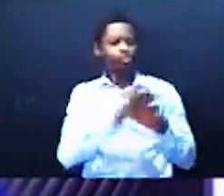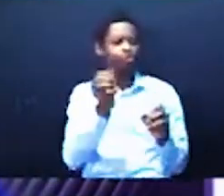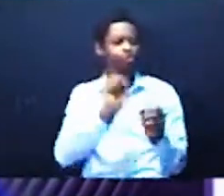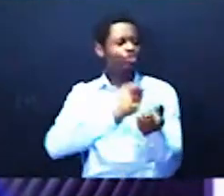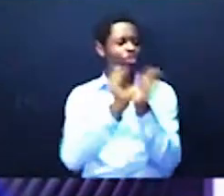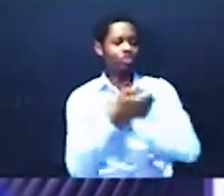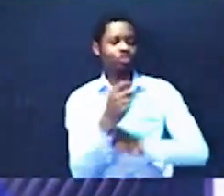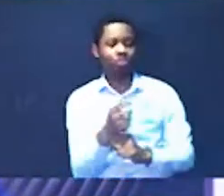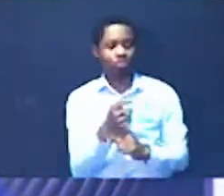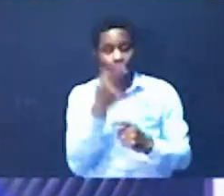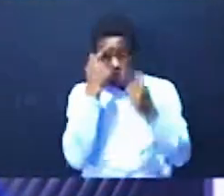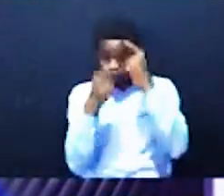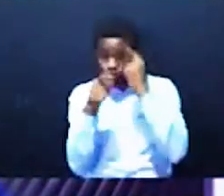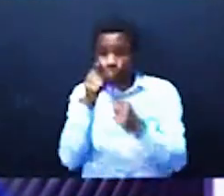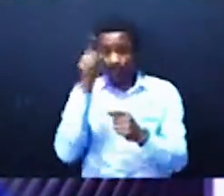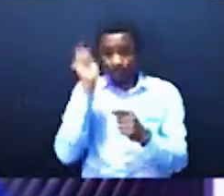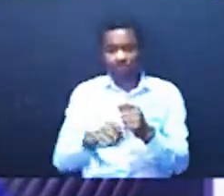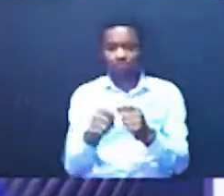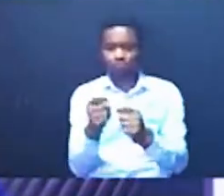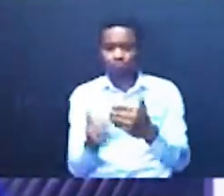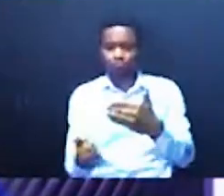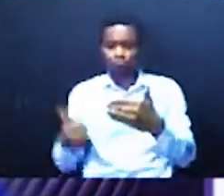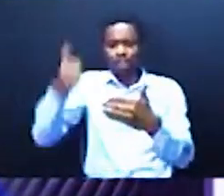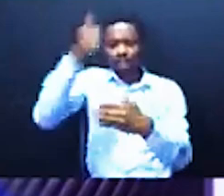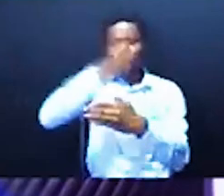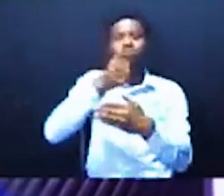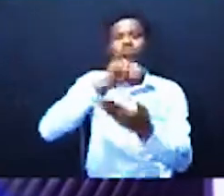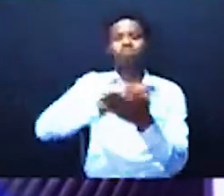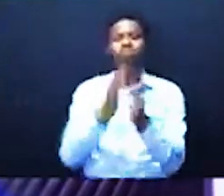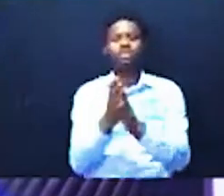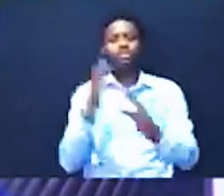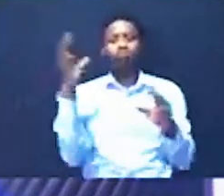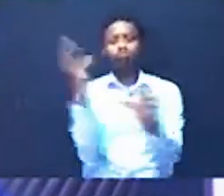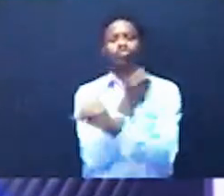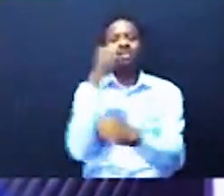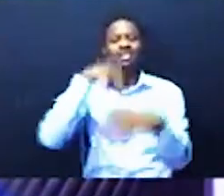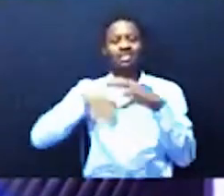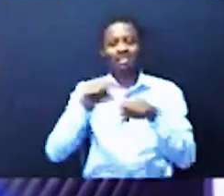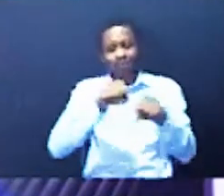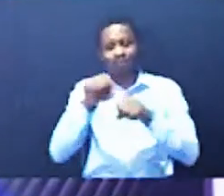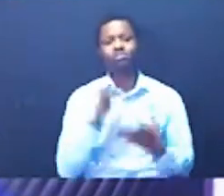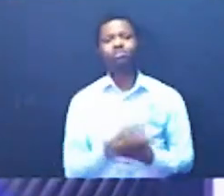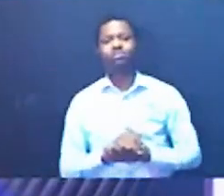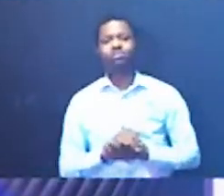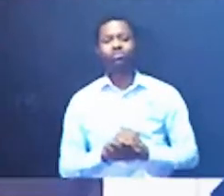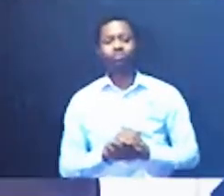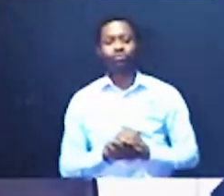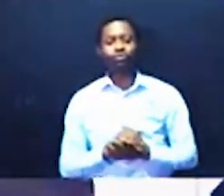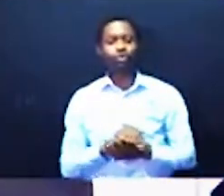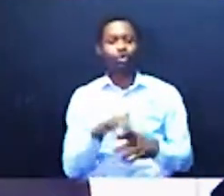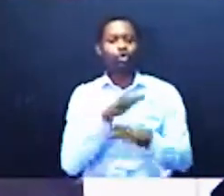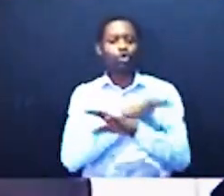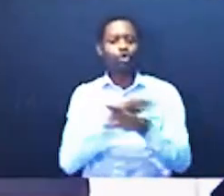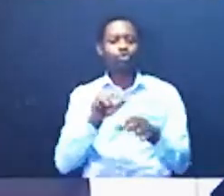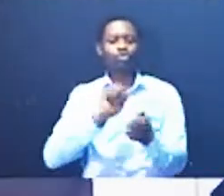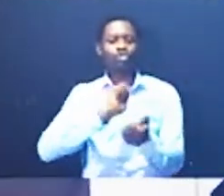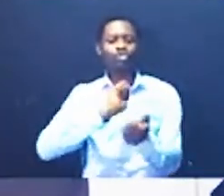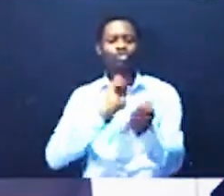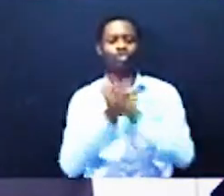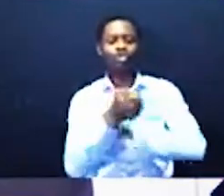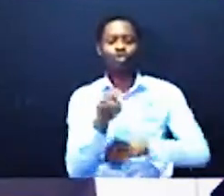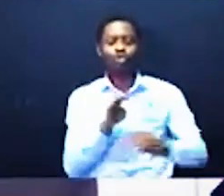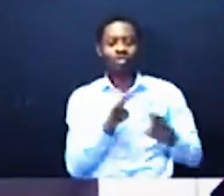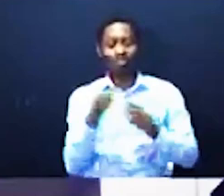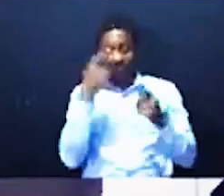be someone who is a hero in the fight. Emma obi se o ha minti e ma me medane otendini adabia me di